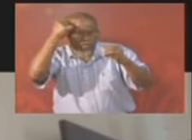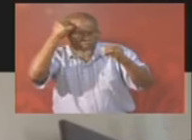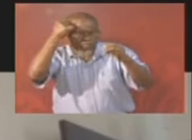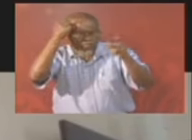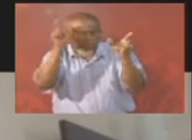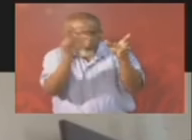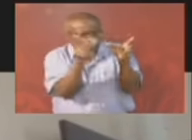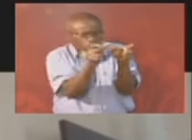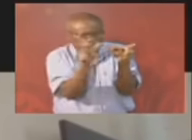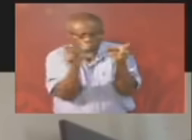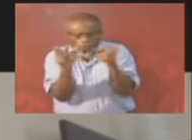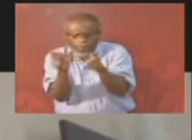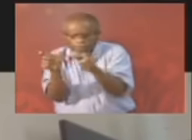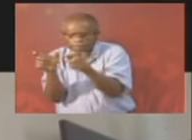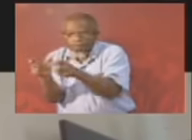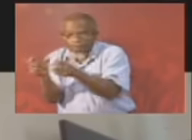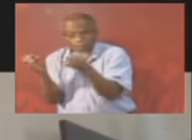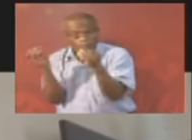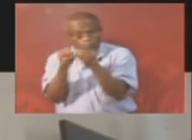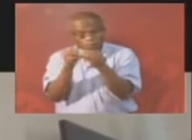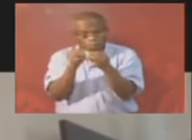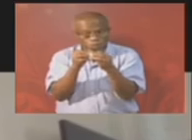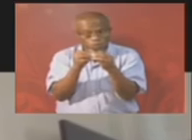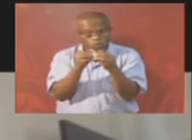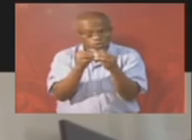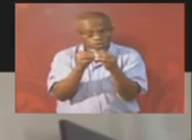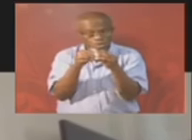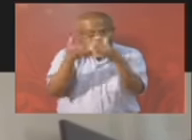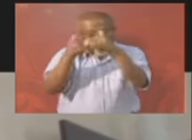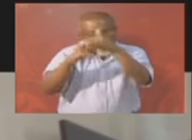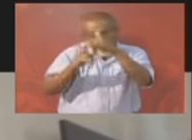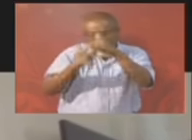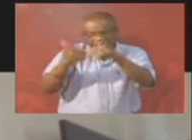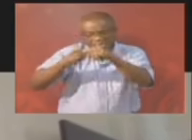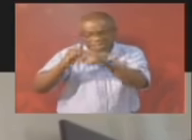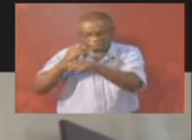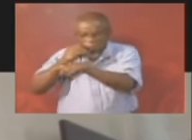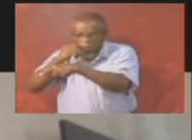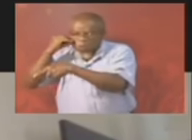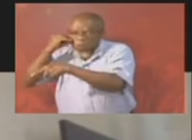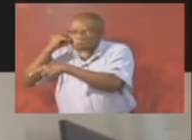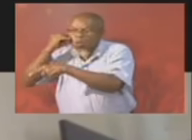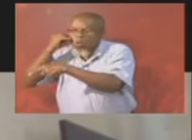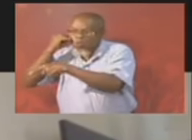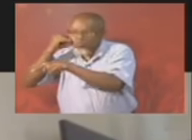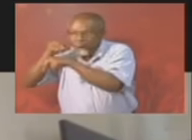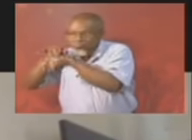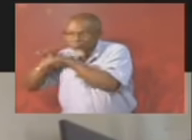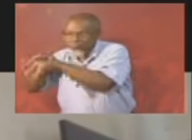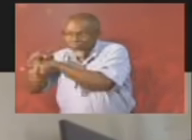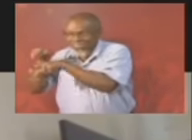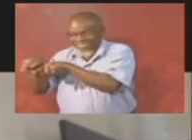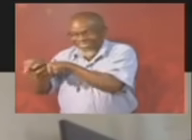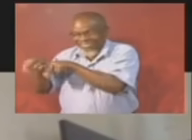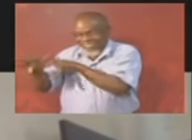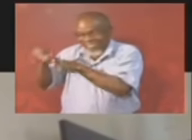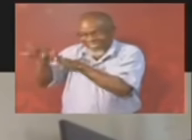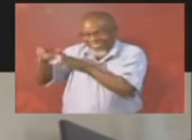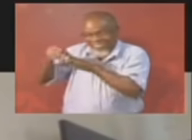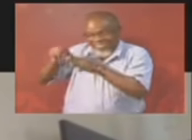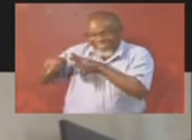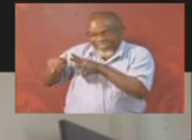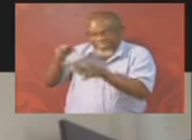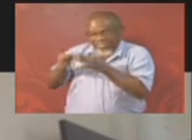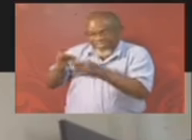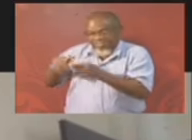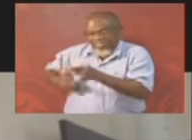positive to prevent at-home spread, especially in situations where, they live in a large household. So